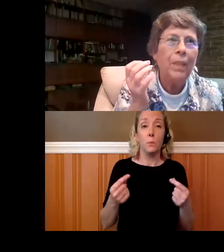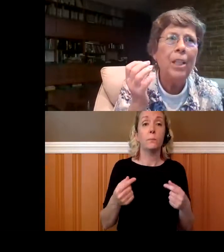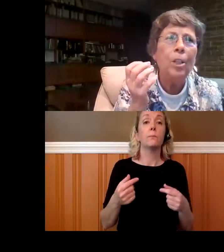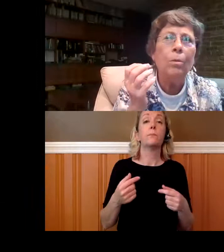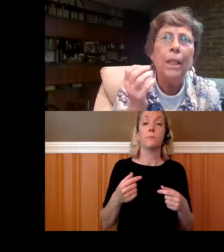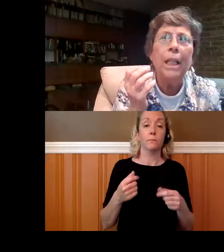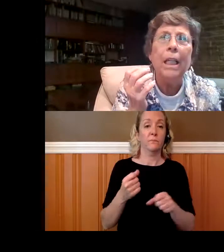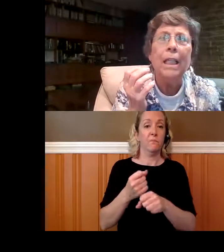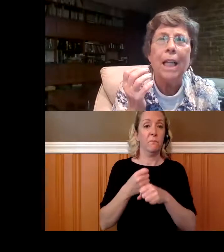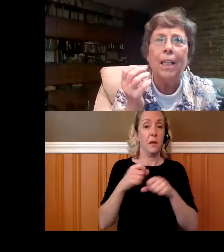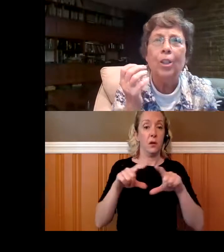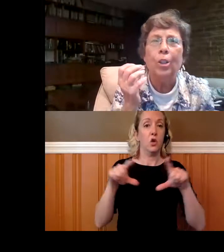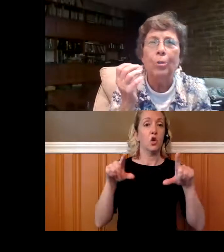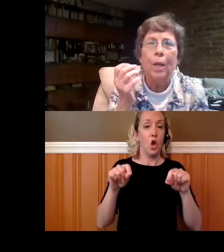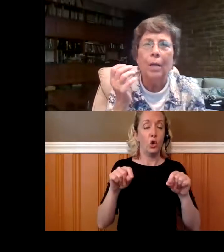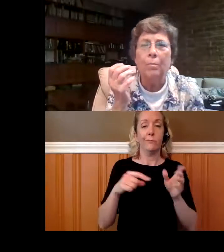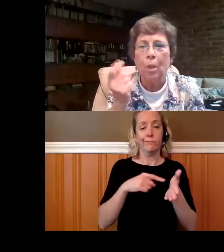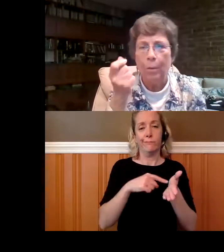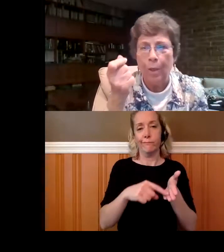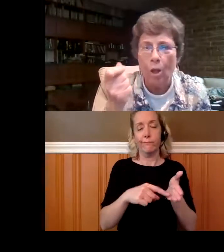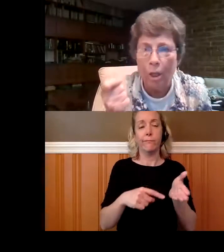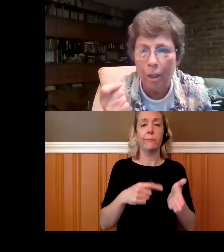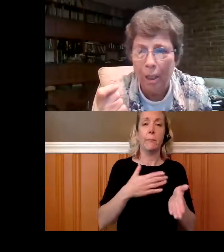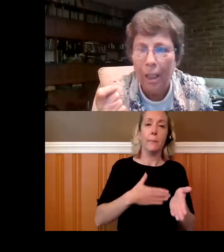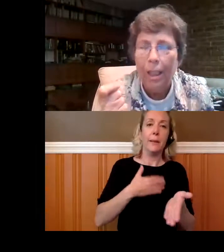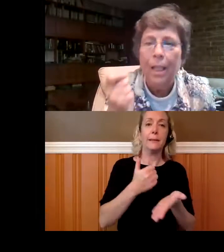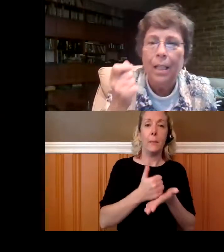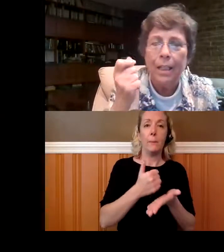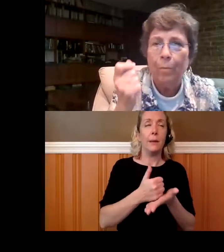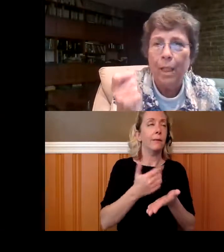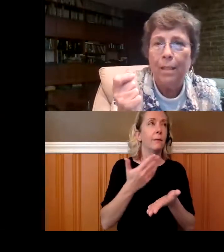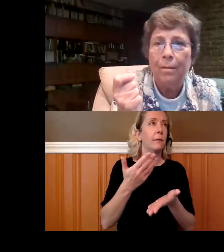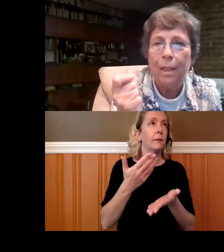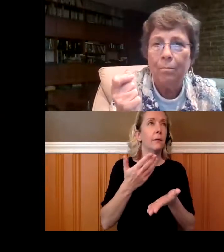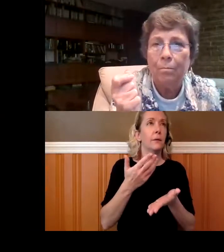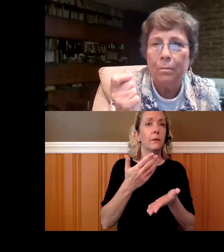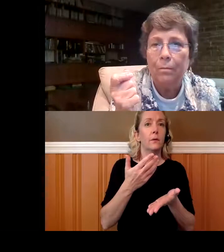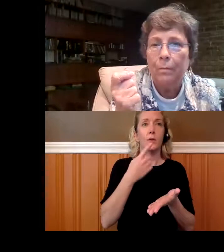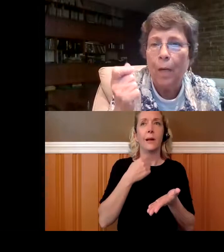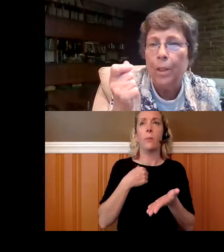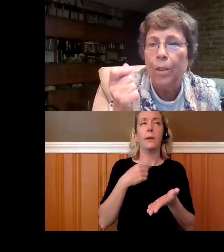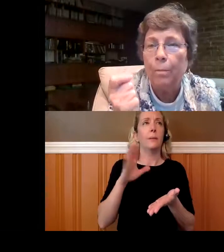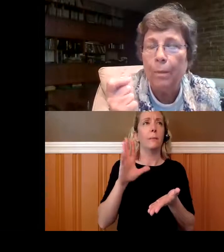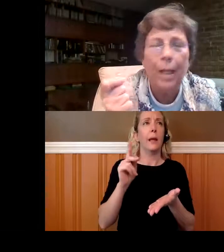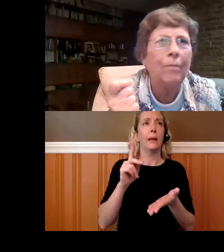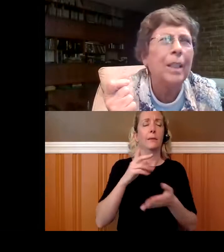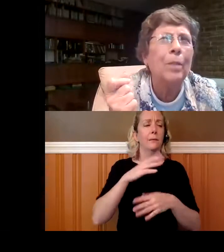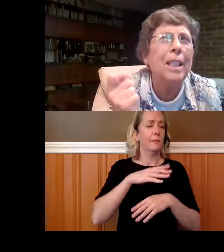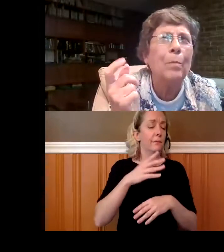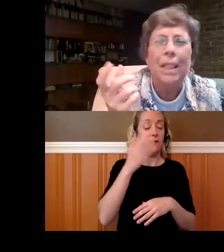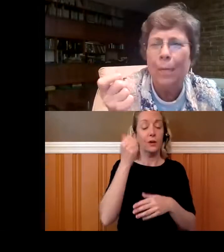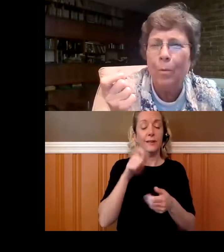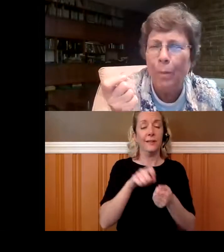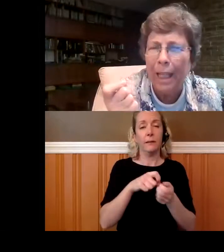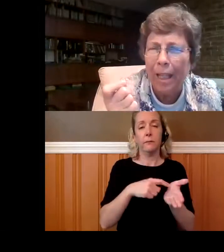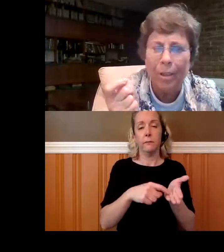card saying, please help me to the, I forget what it said, please tell me where the bank counter is or whatever. Or maybe just, I forget what his card